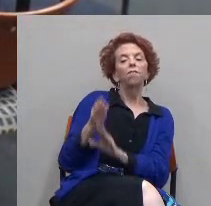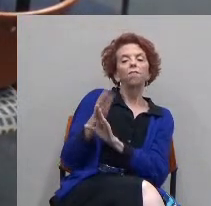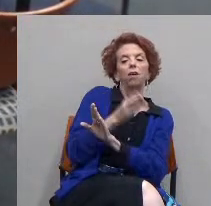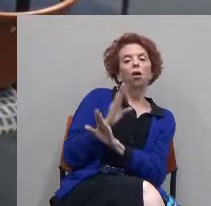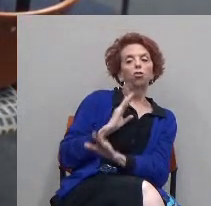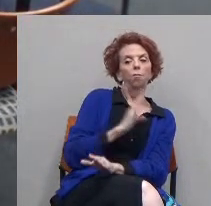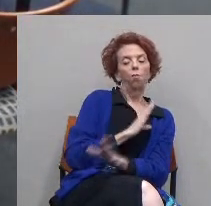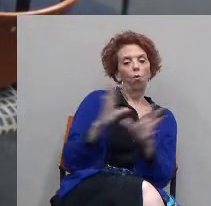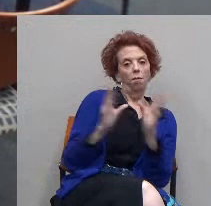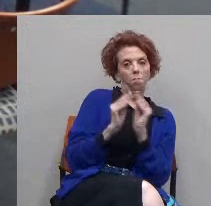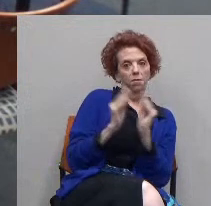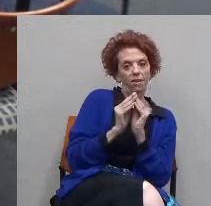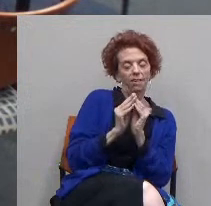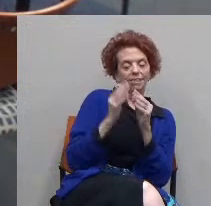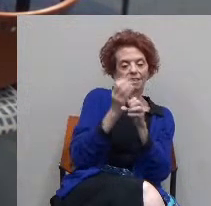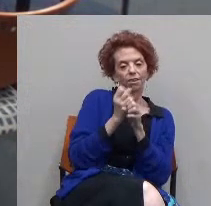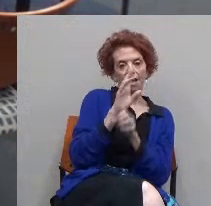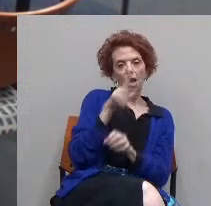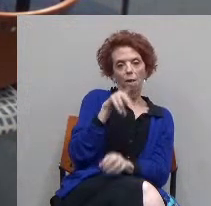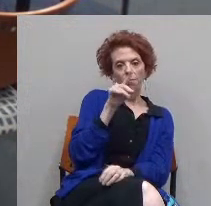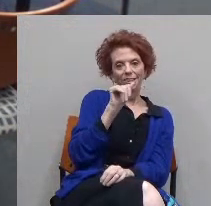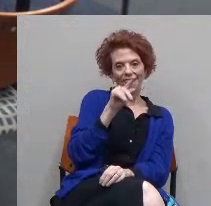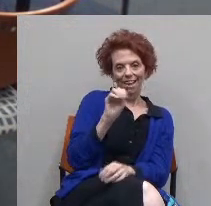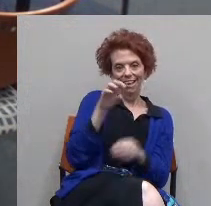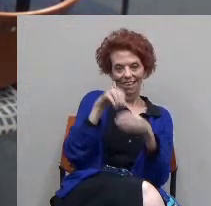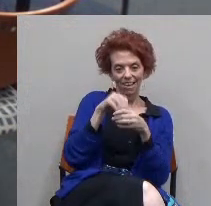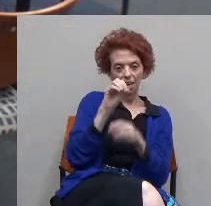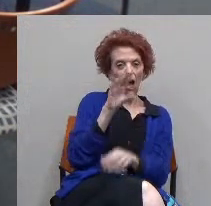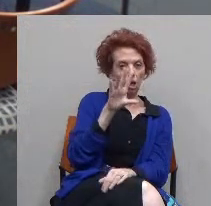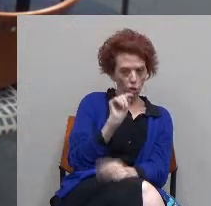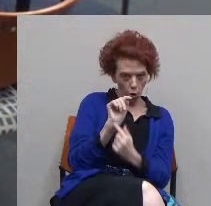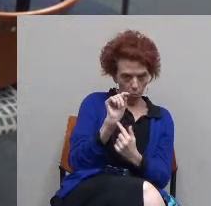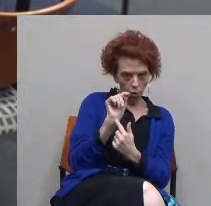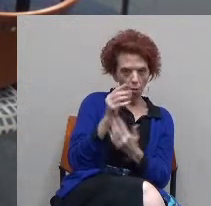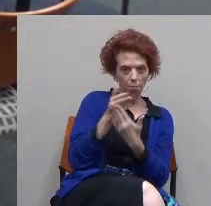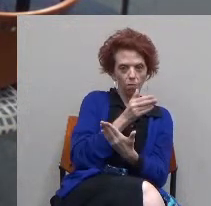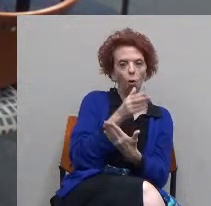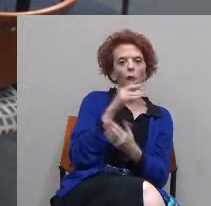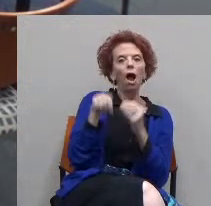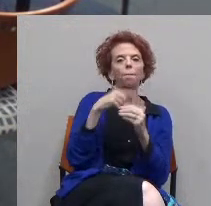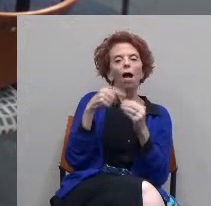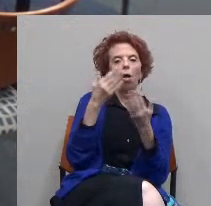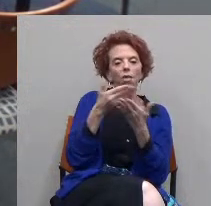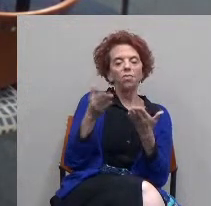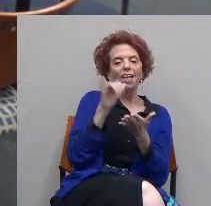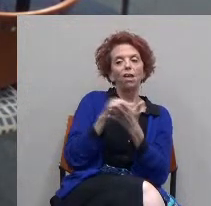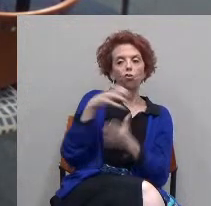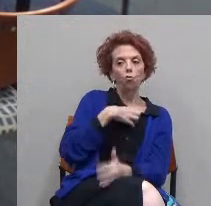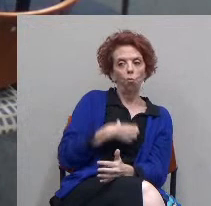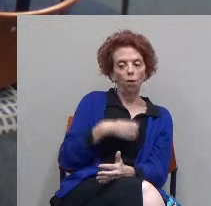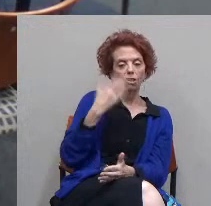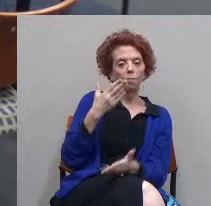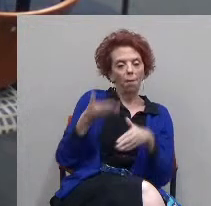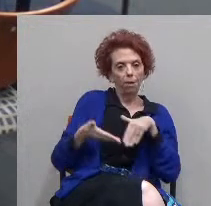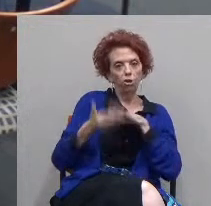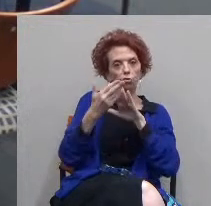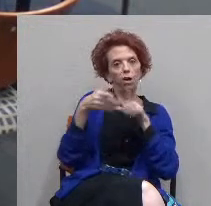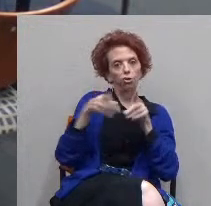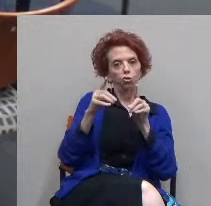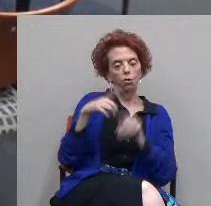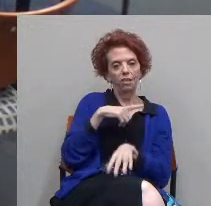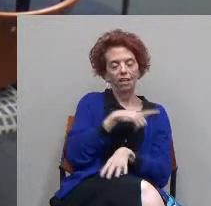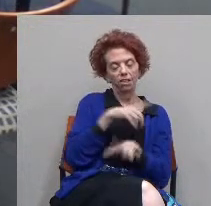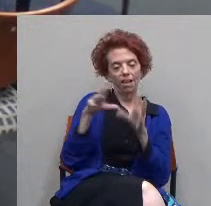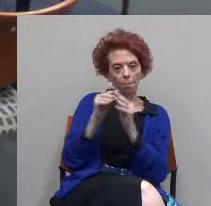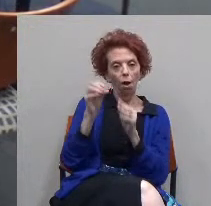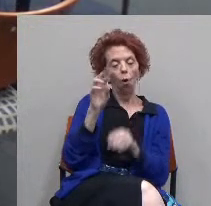would come together and get an update in October about the things that you wish might have been addressed during the legislative